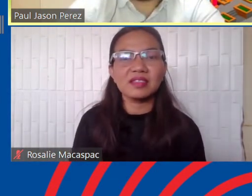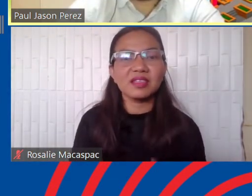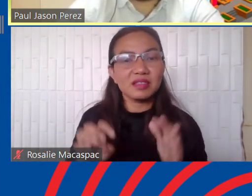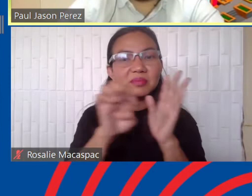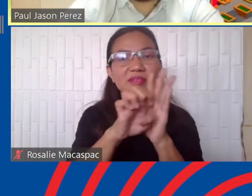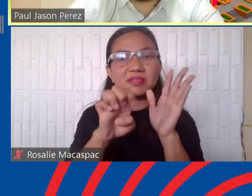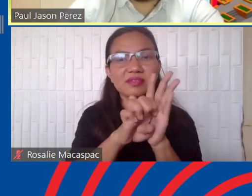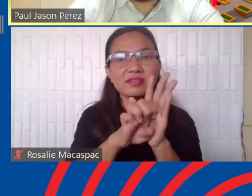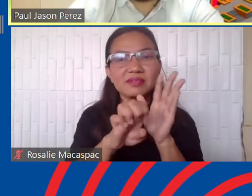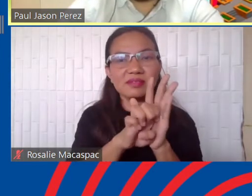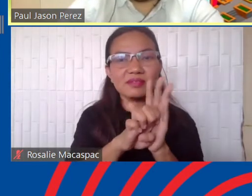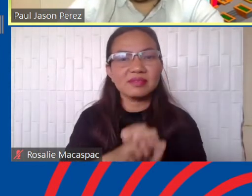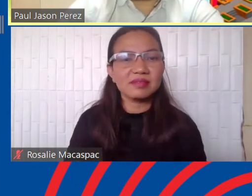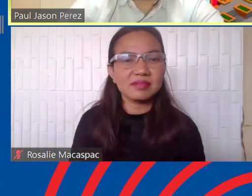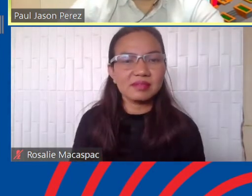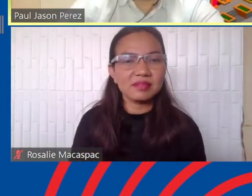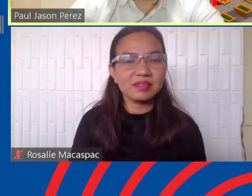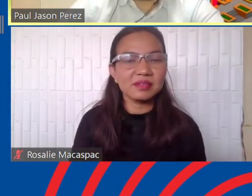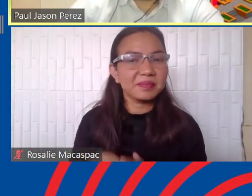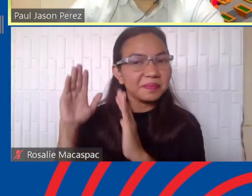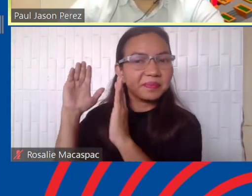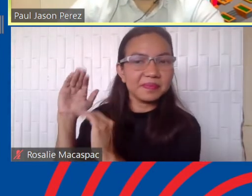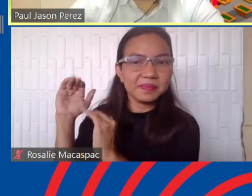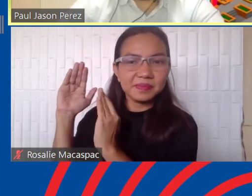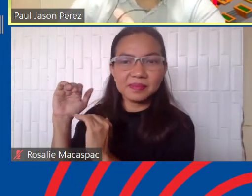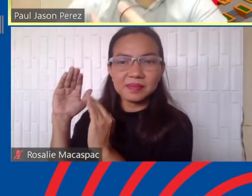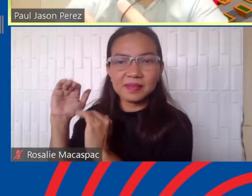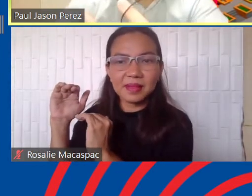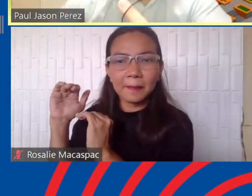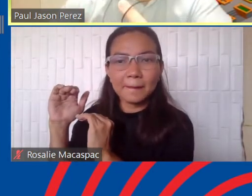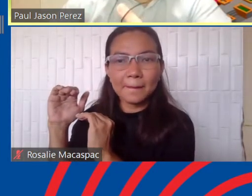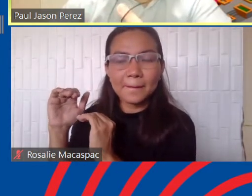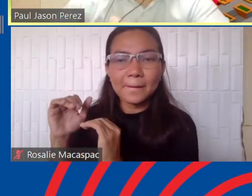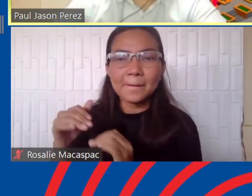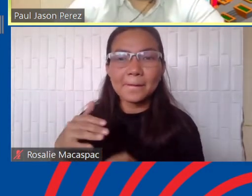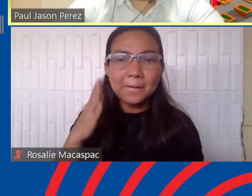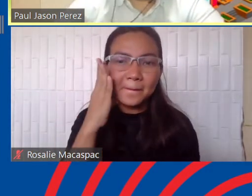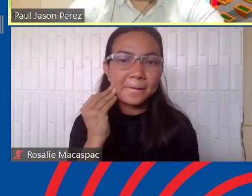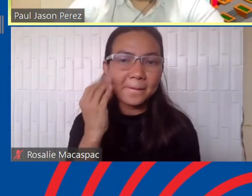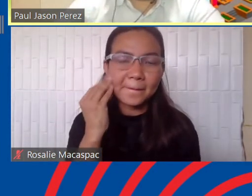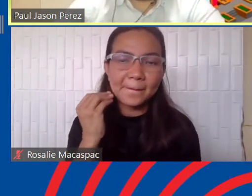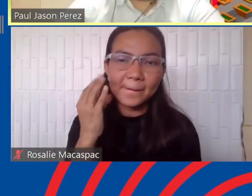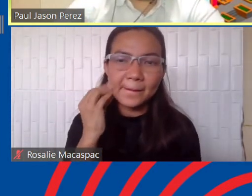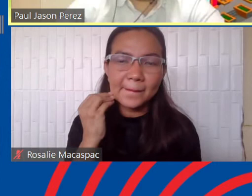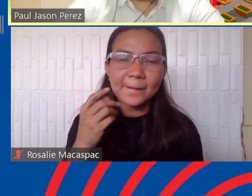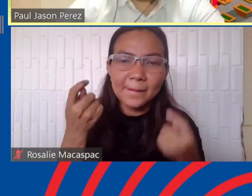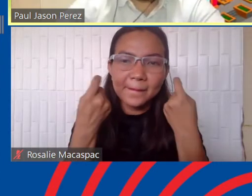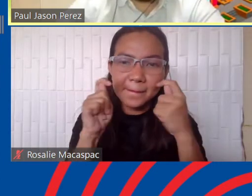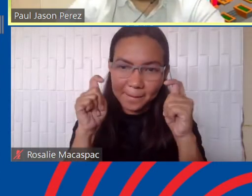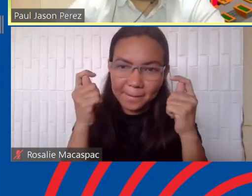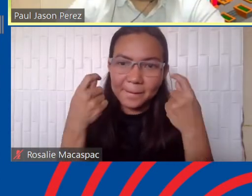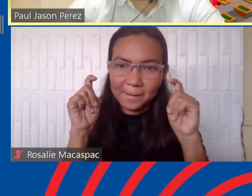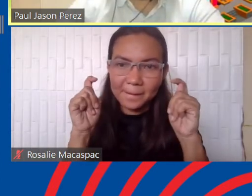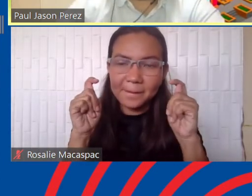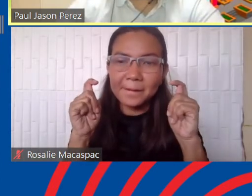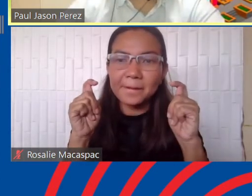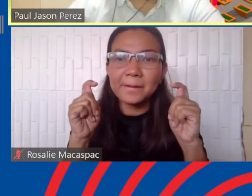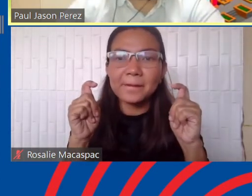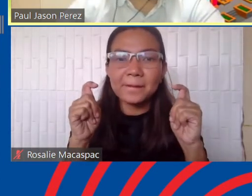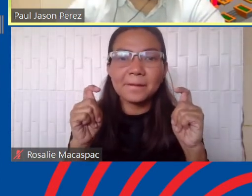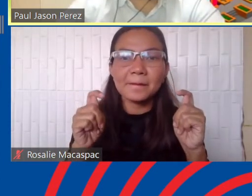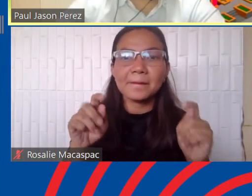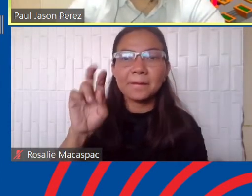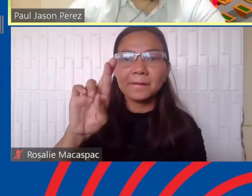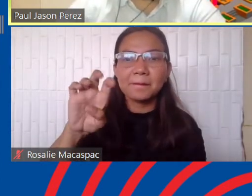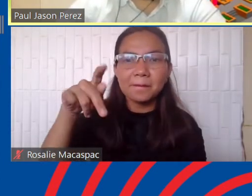examples. So I hope you get to experience and try how these repositories